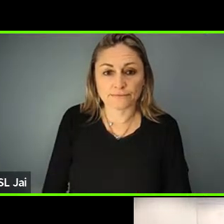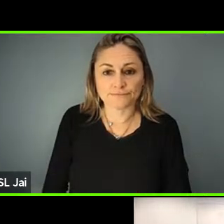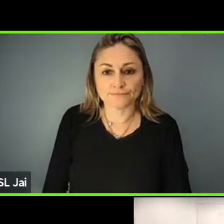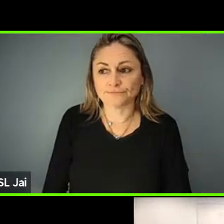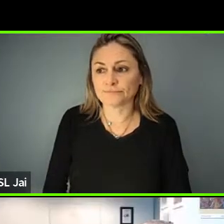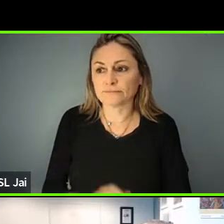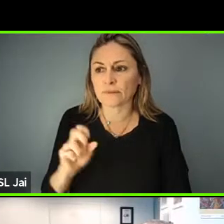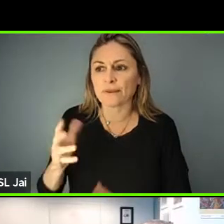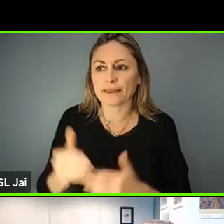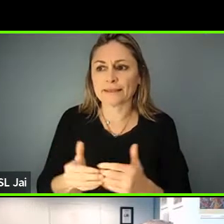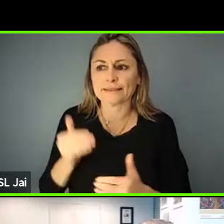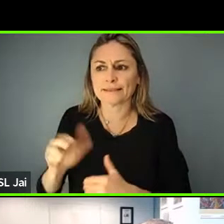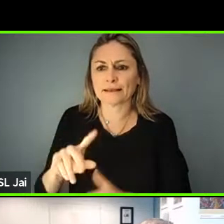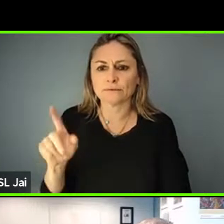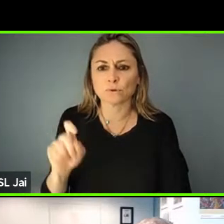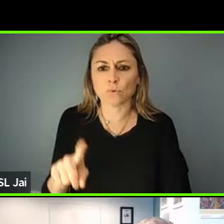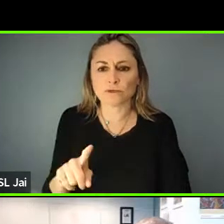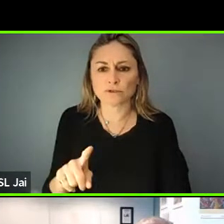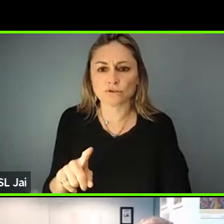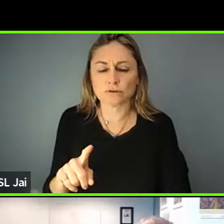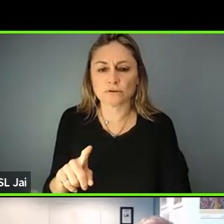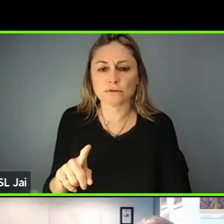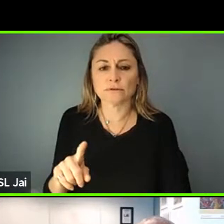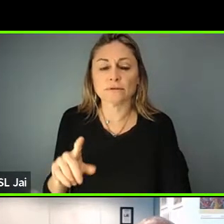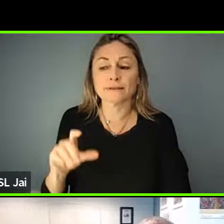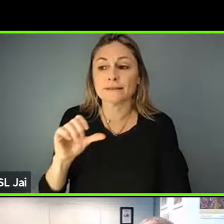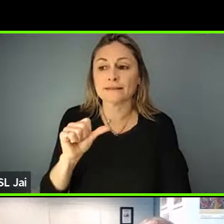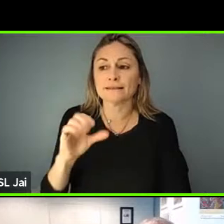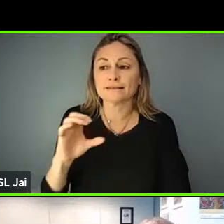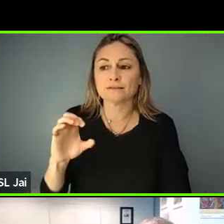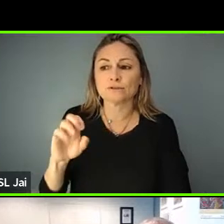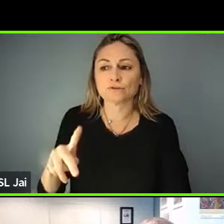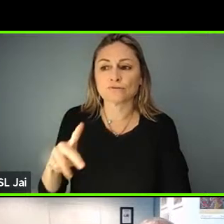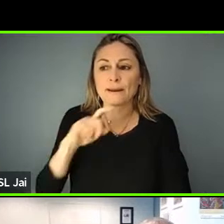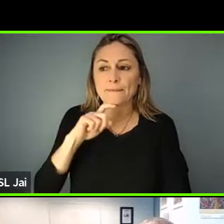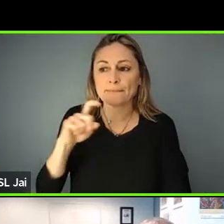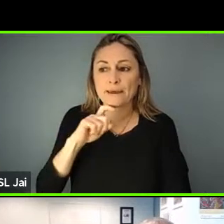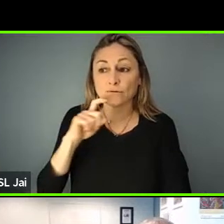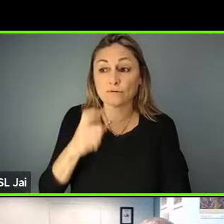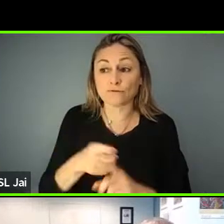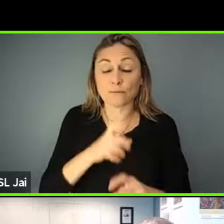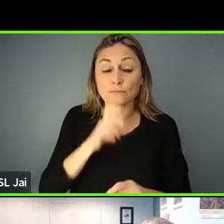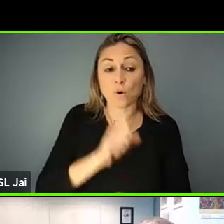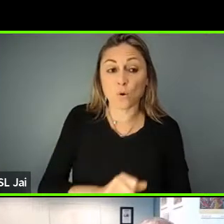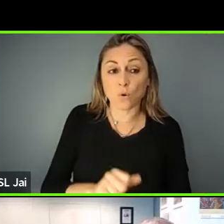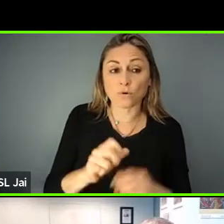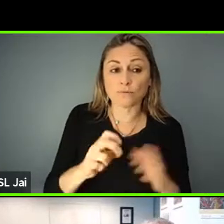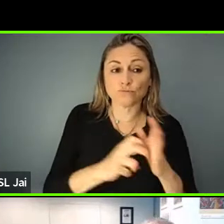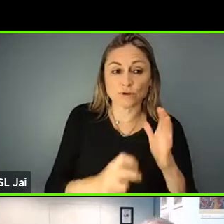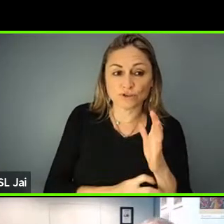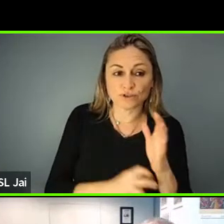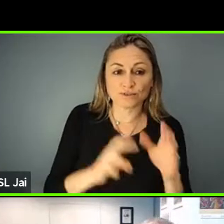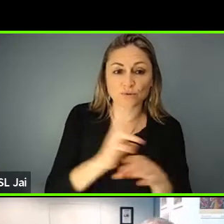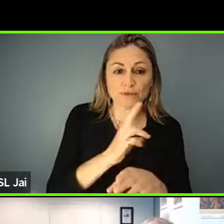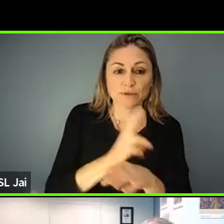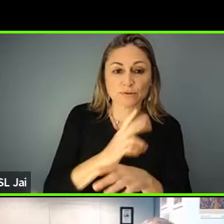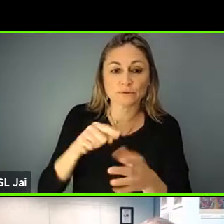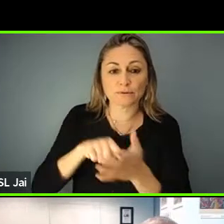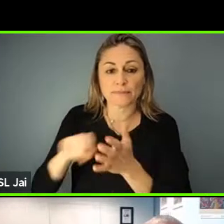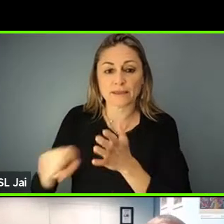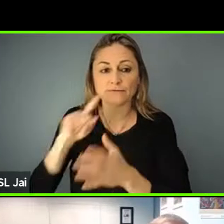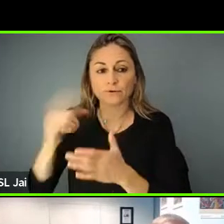Okay, next question. Is the scrap metal from the old bridges going to be used to pay for the new bridges?